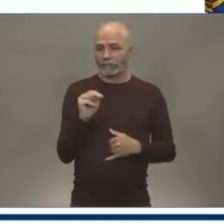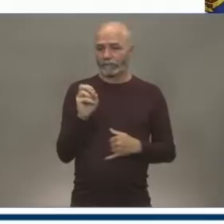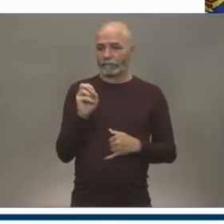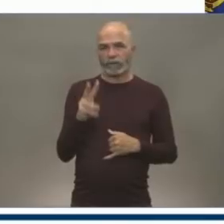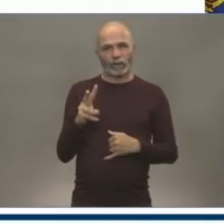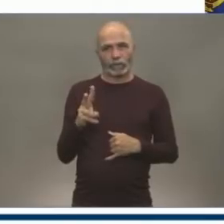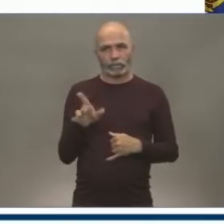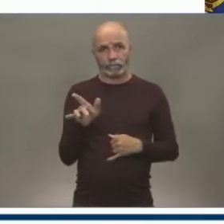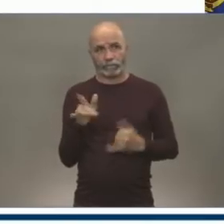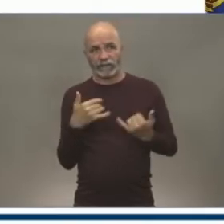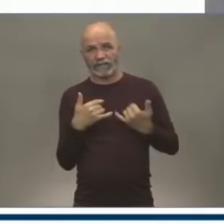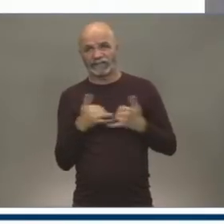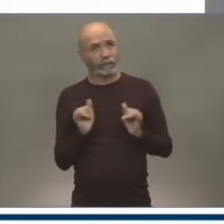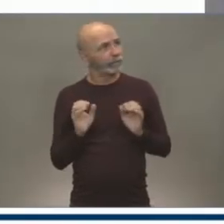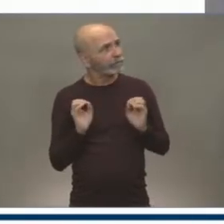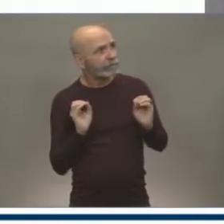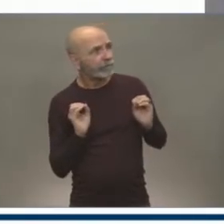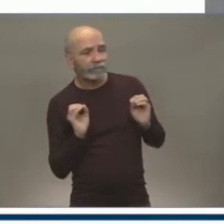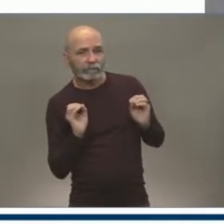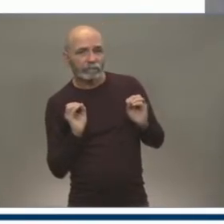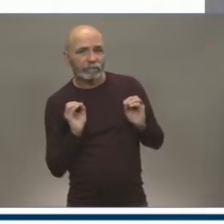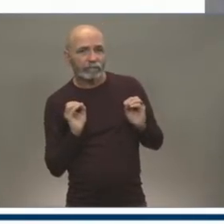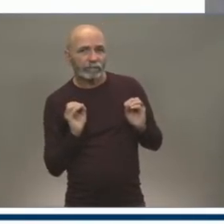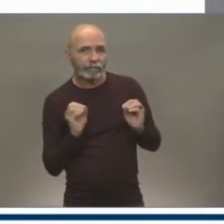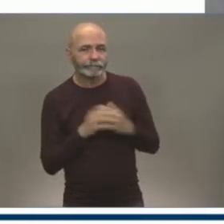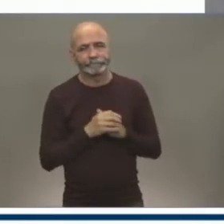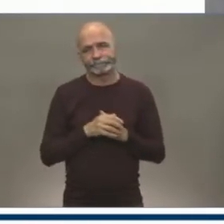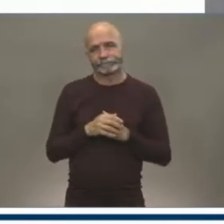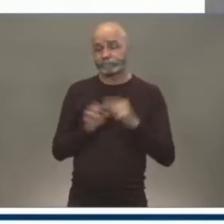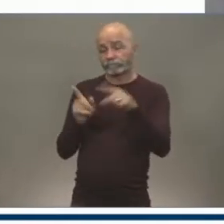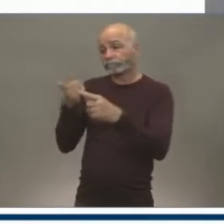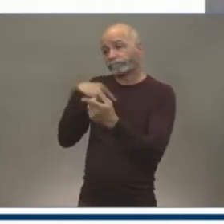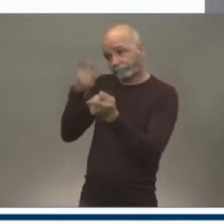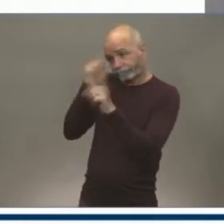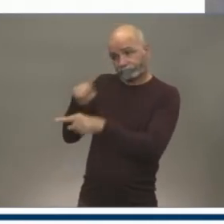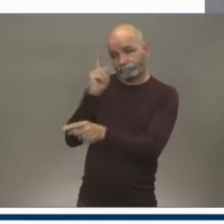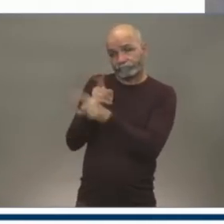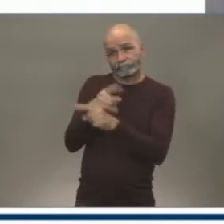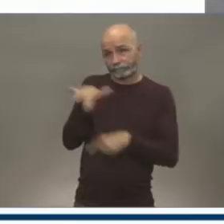that. Yeah, I listen. There's no question I wanted to open up.